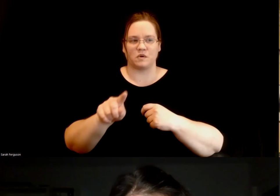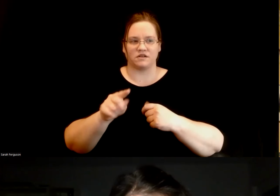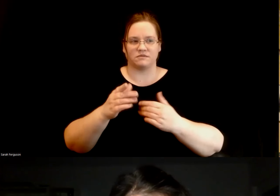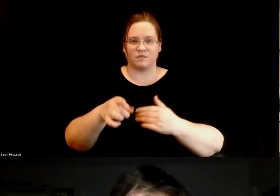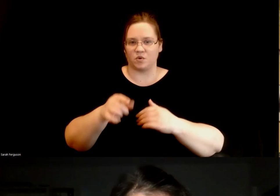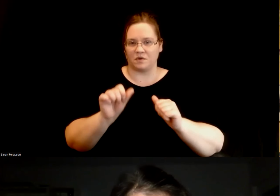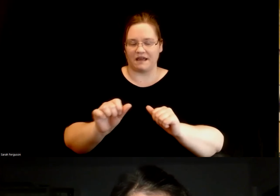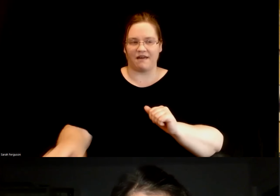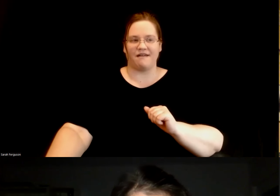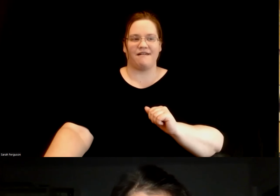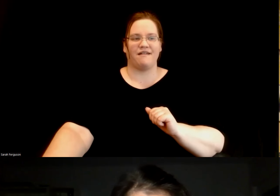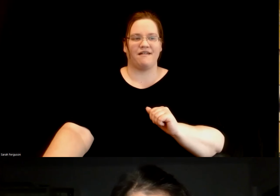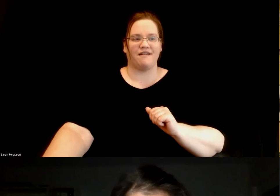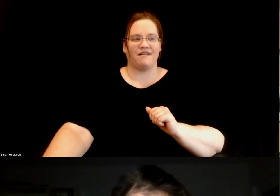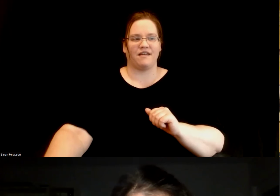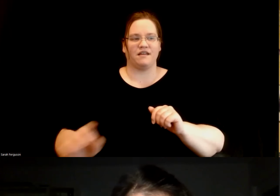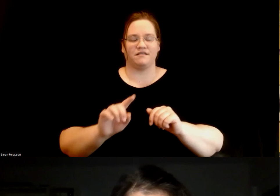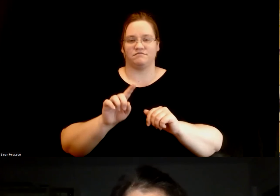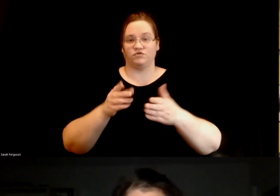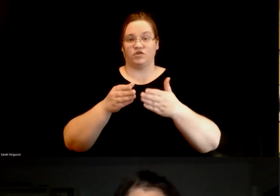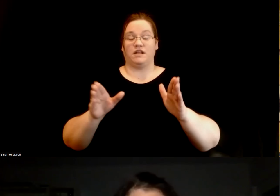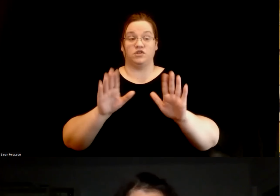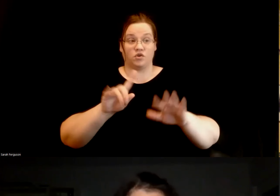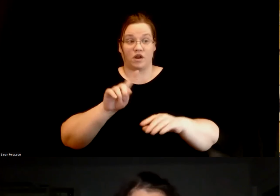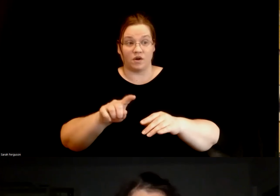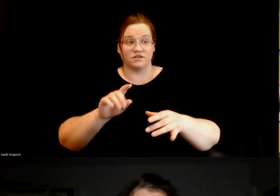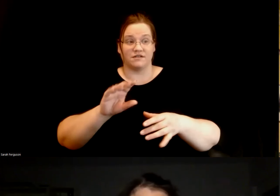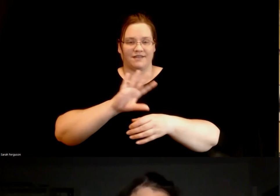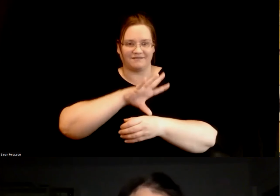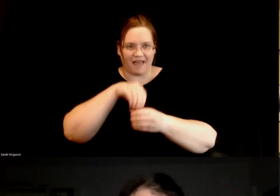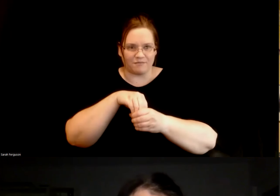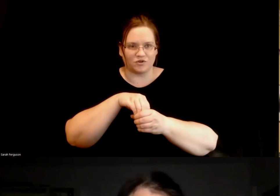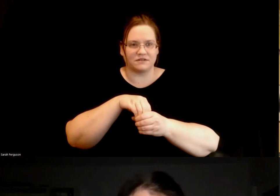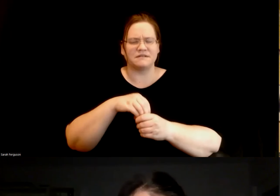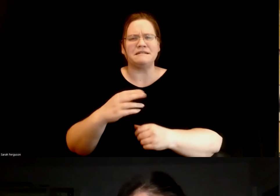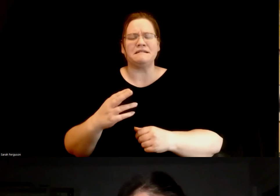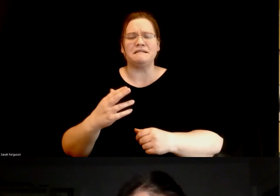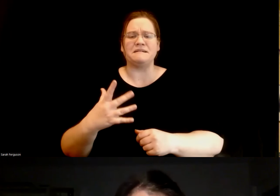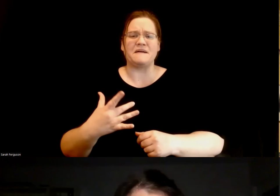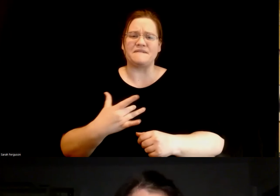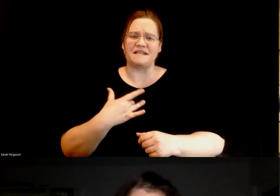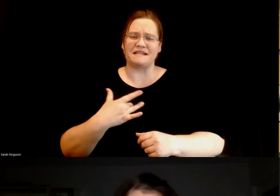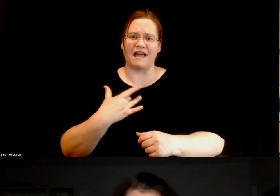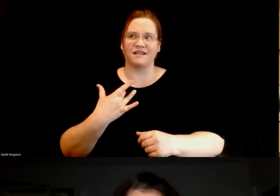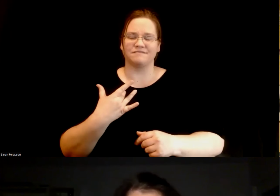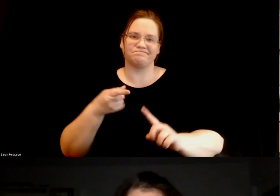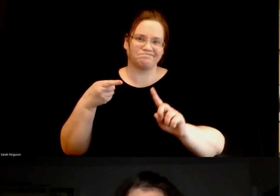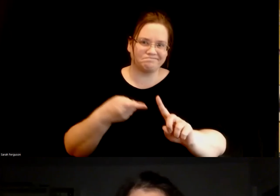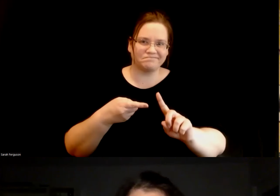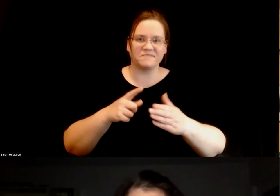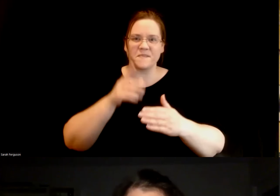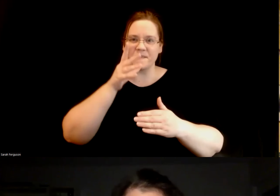could just kind of generally, it's a great question that sort of captures, like, I feel like the essence of what parents are asking these